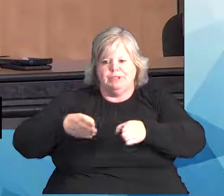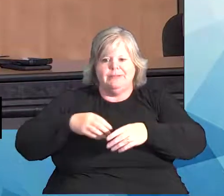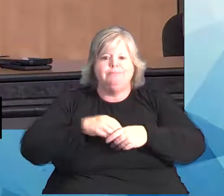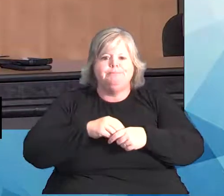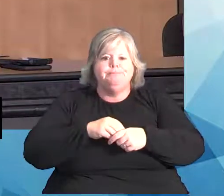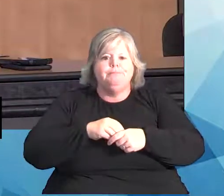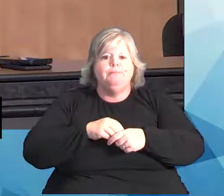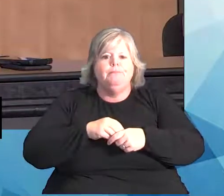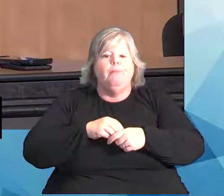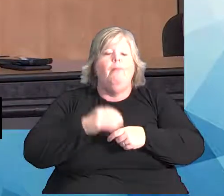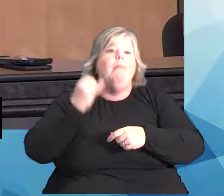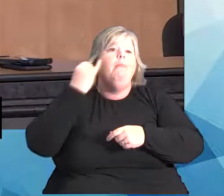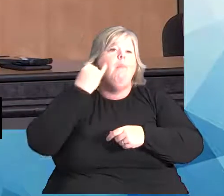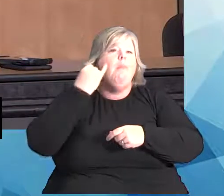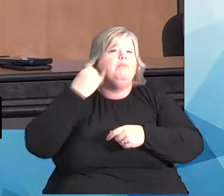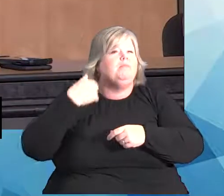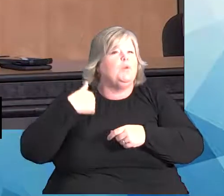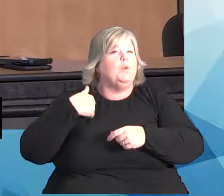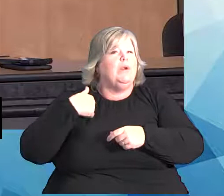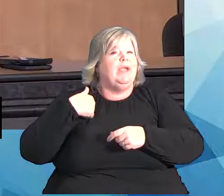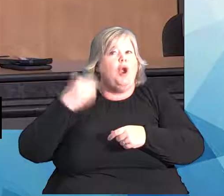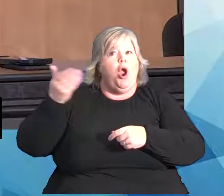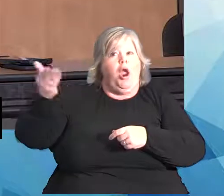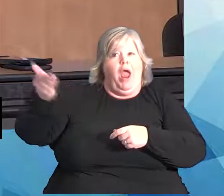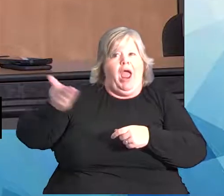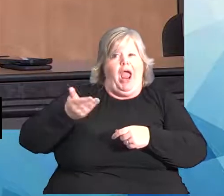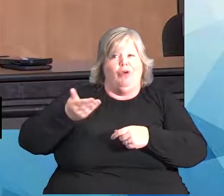If we are bringing in someone outside,